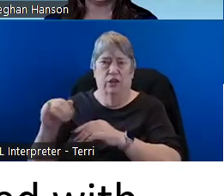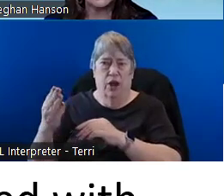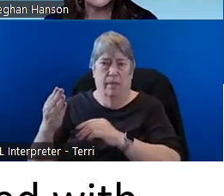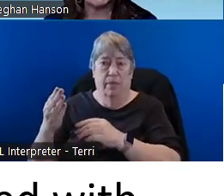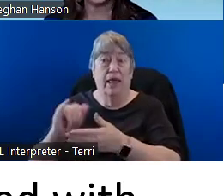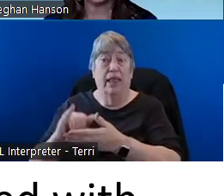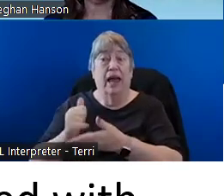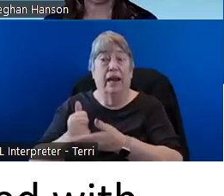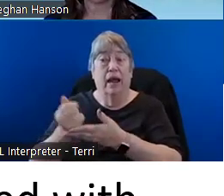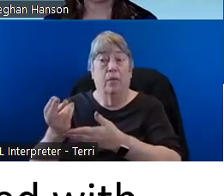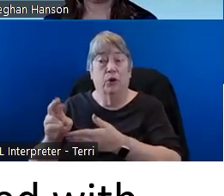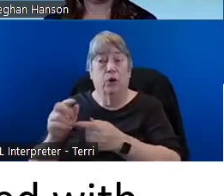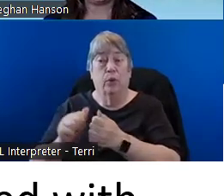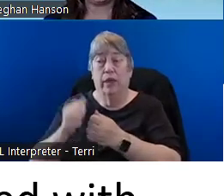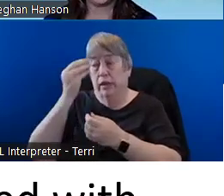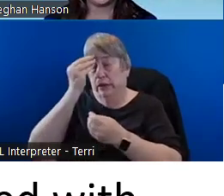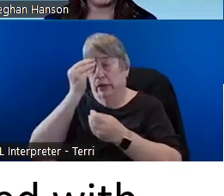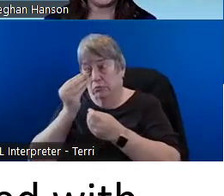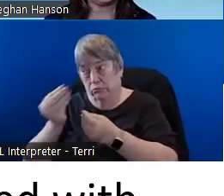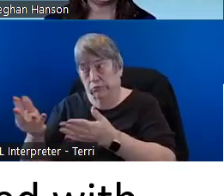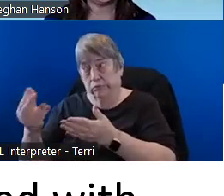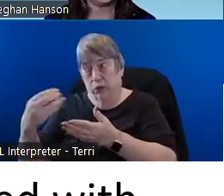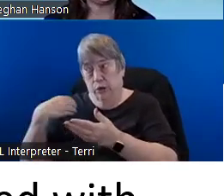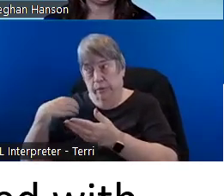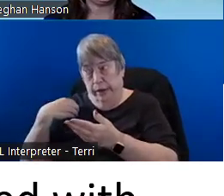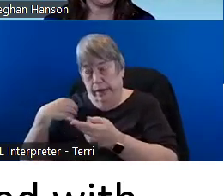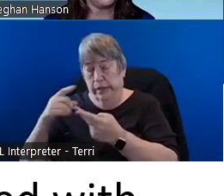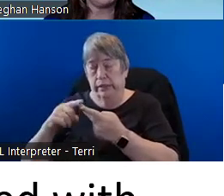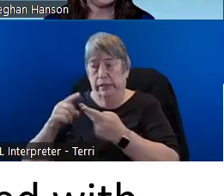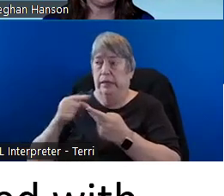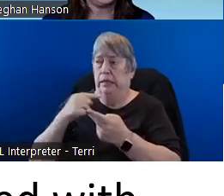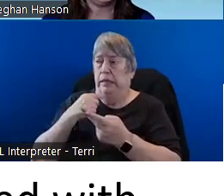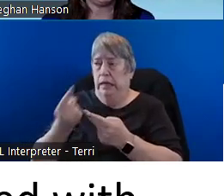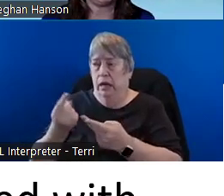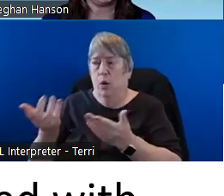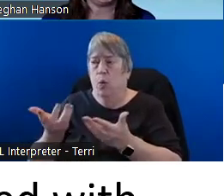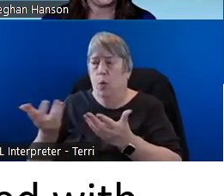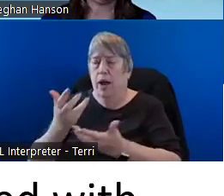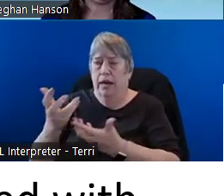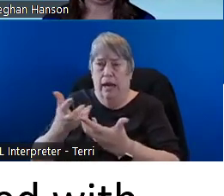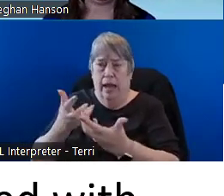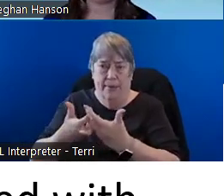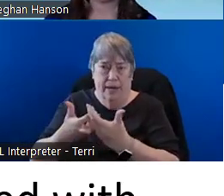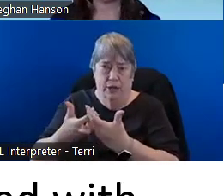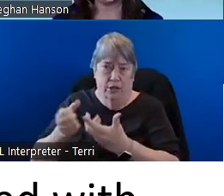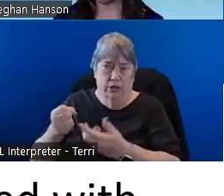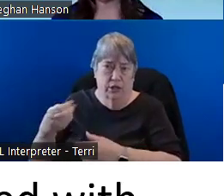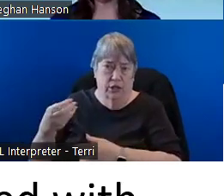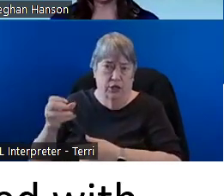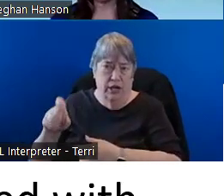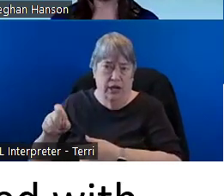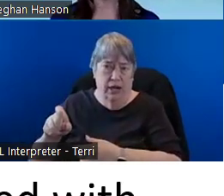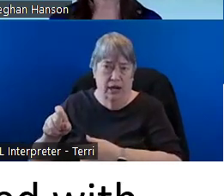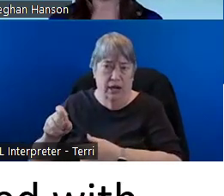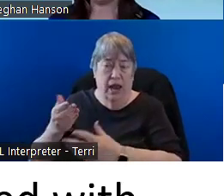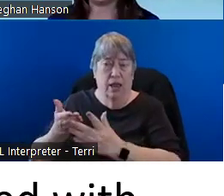with disclosing her disability, really identifying the accommodations she needed to do the job that she'd been doing before that. And through that